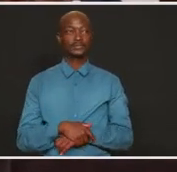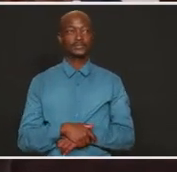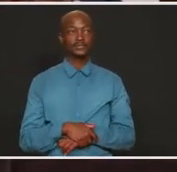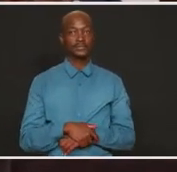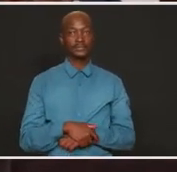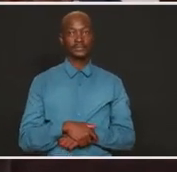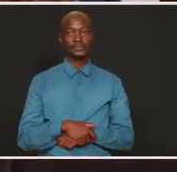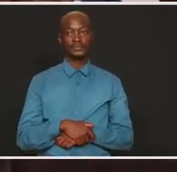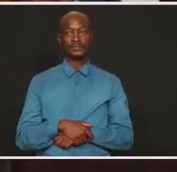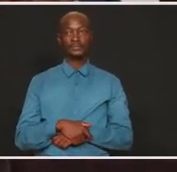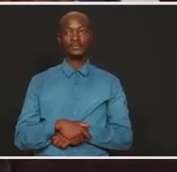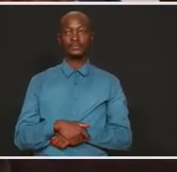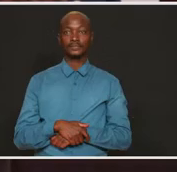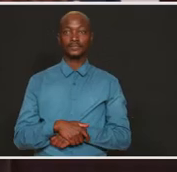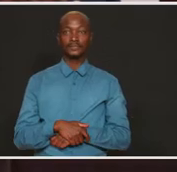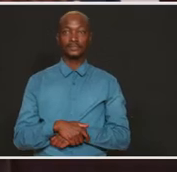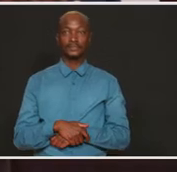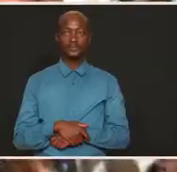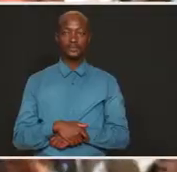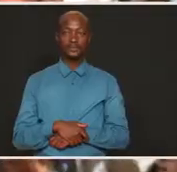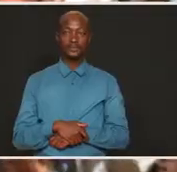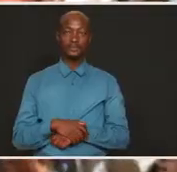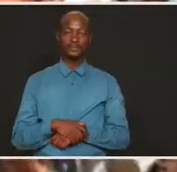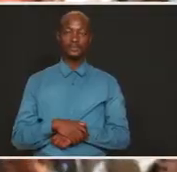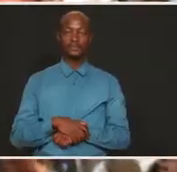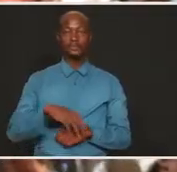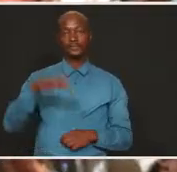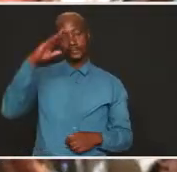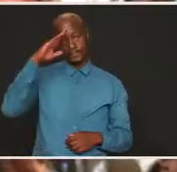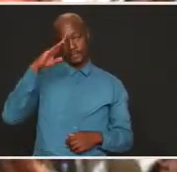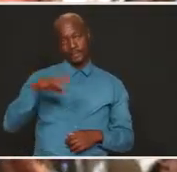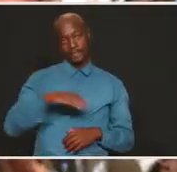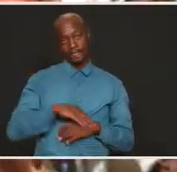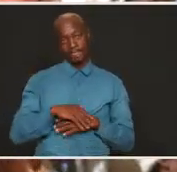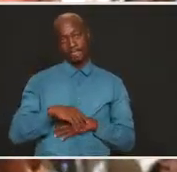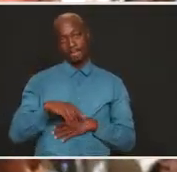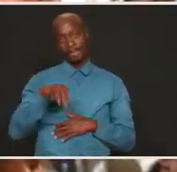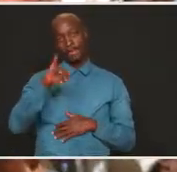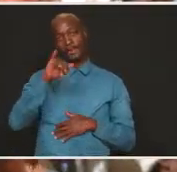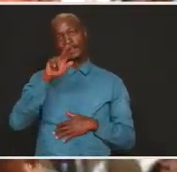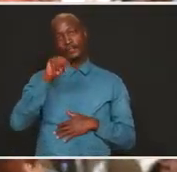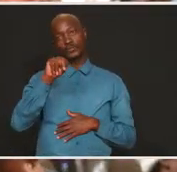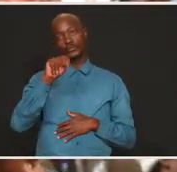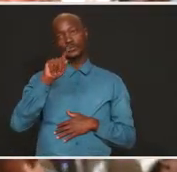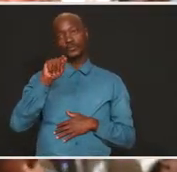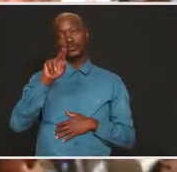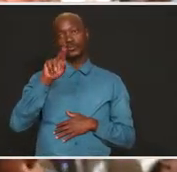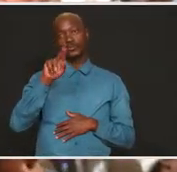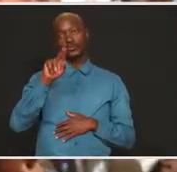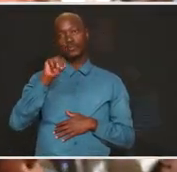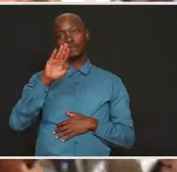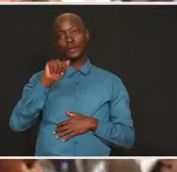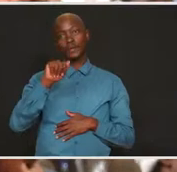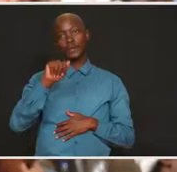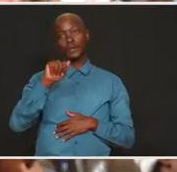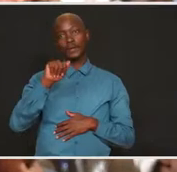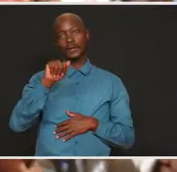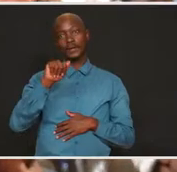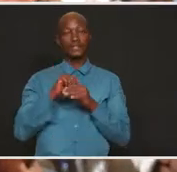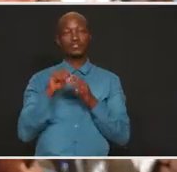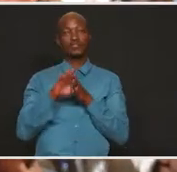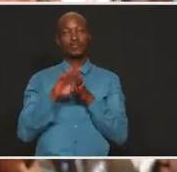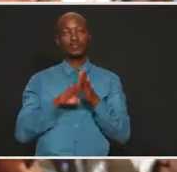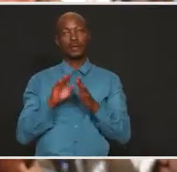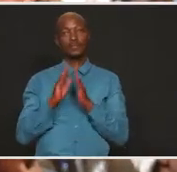my brother let's go good afternoon my name is from Antioch bible church